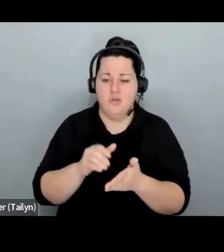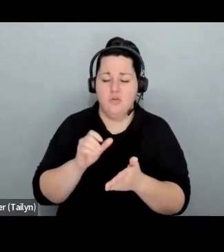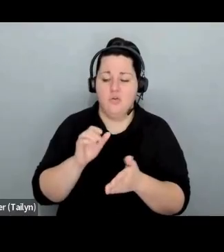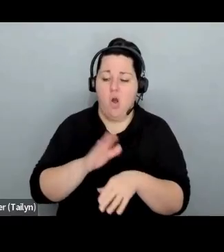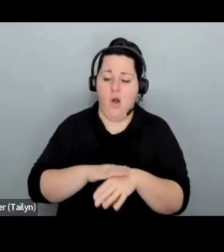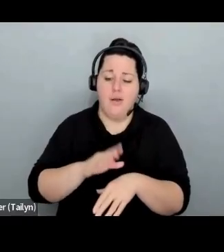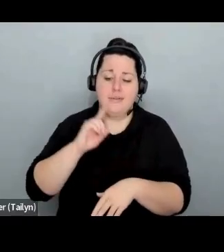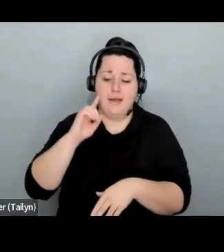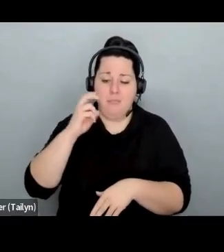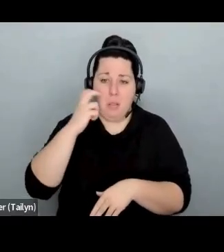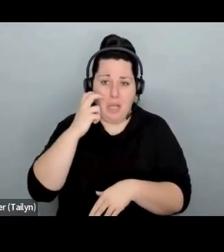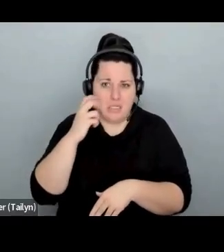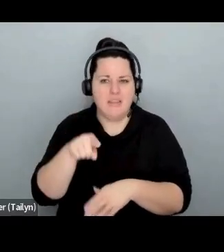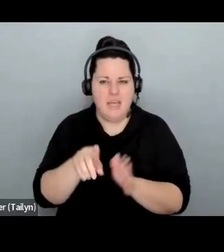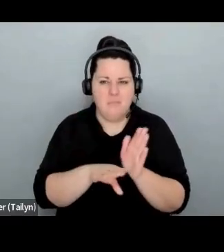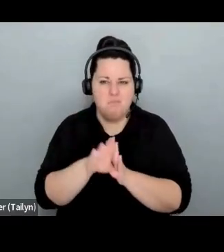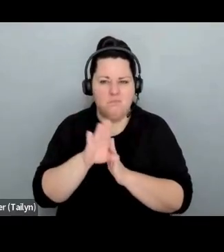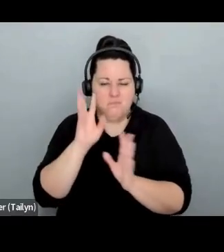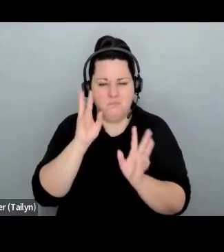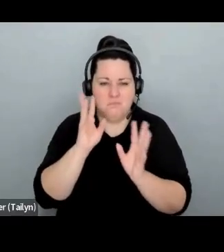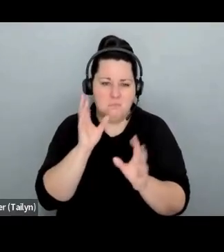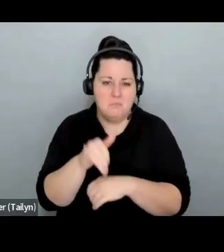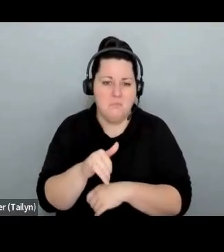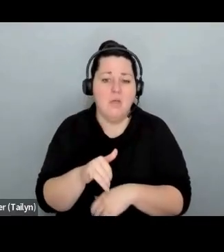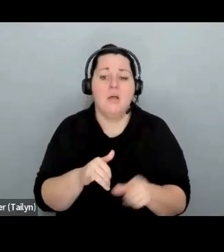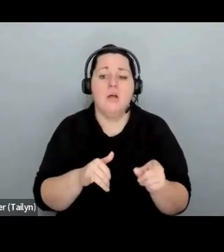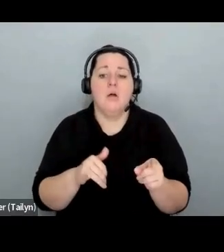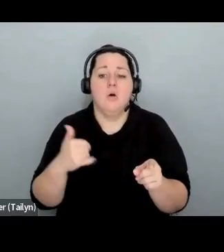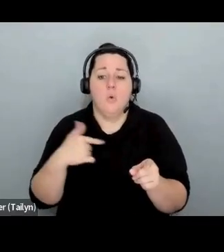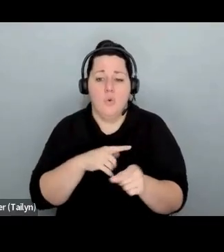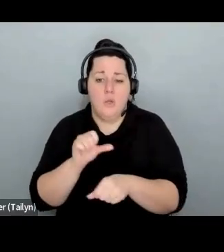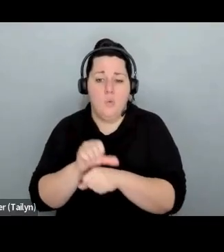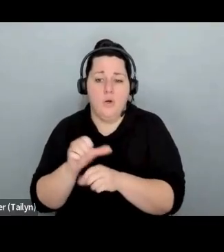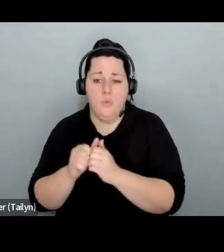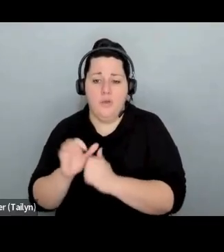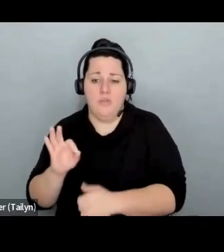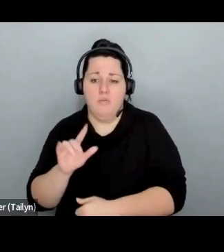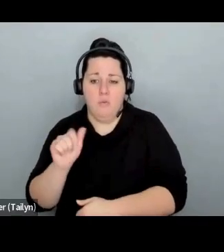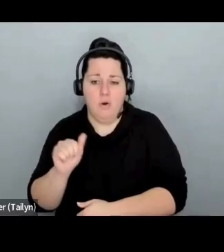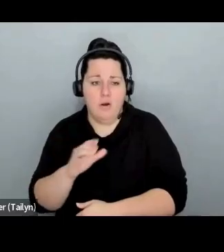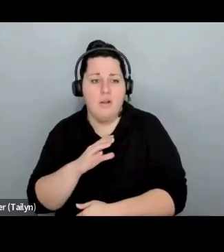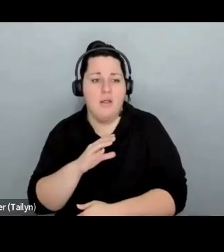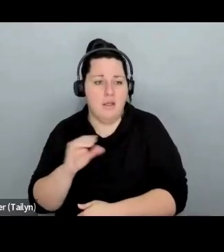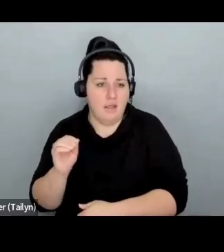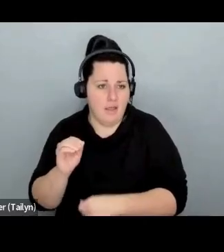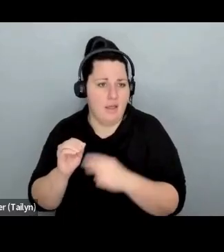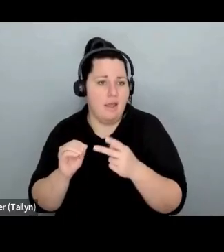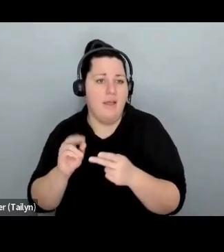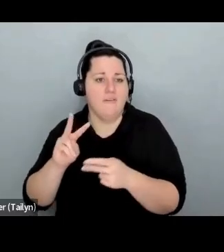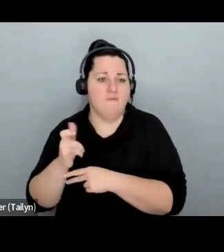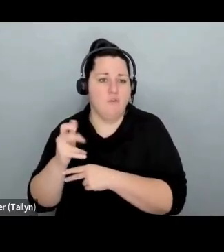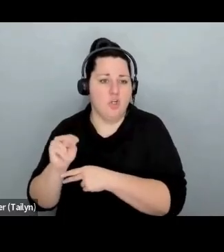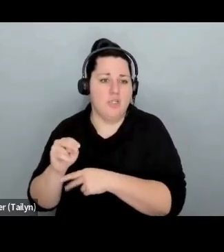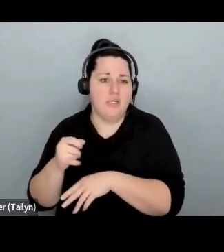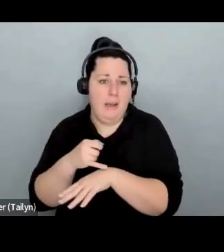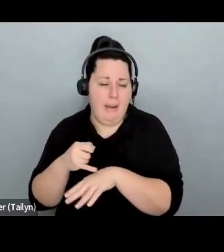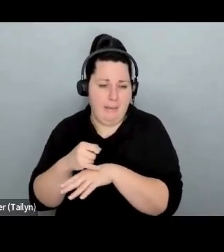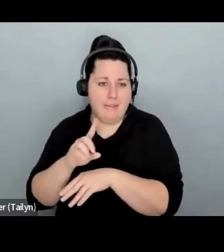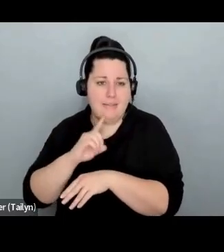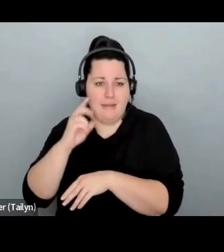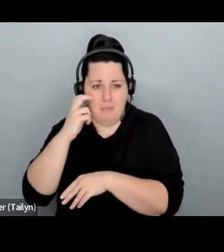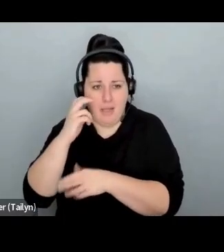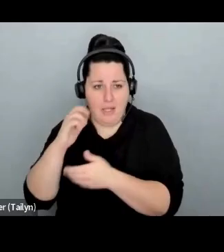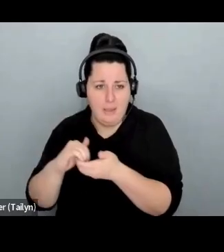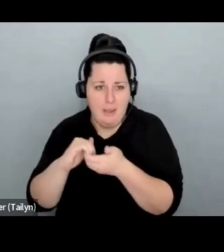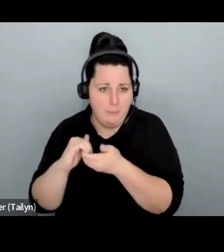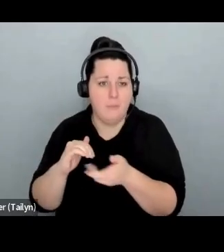Deafblindness. We at FIMC collaborate with the Florida and Virgin Islands Deafblind Collaborative to facilitate these courses.